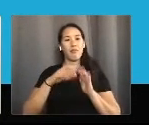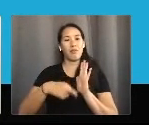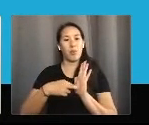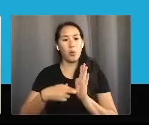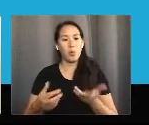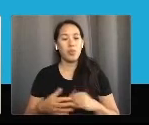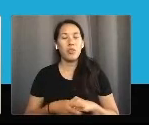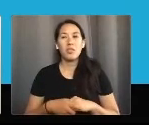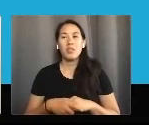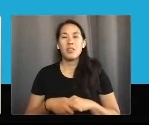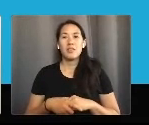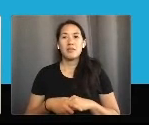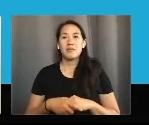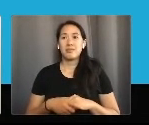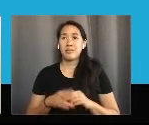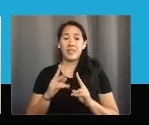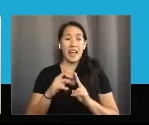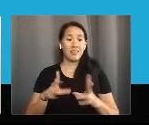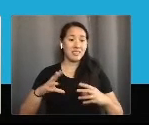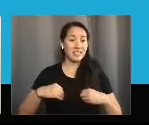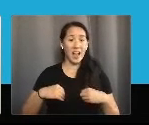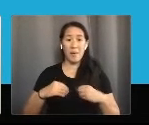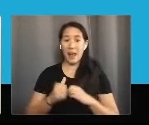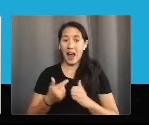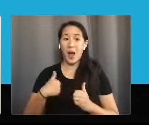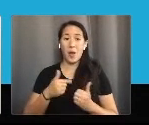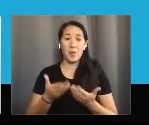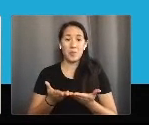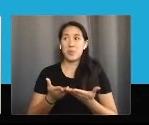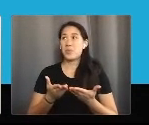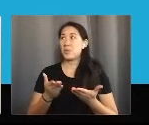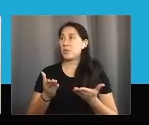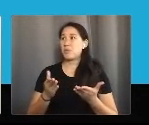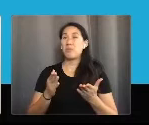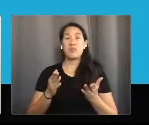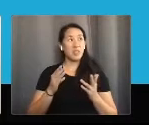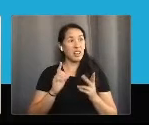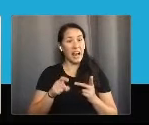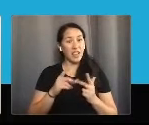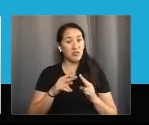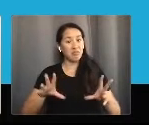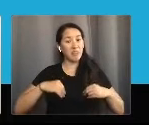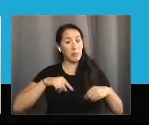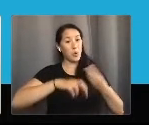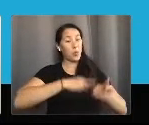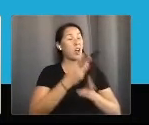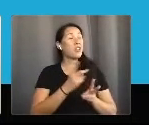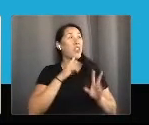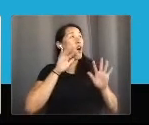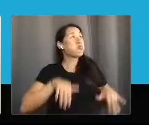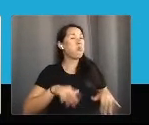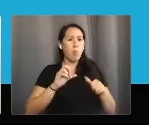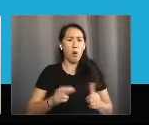either accepting the way things are and therefore complicit in it, or we're actively working to change it. So I just